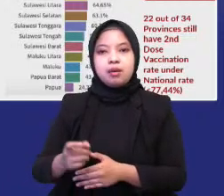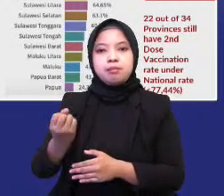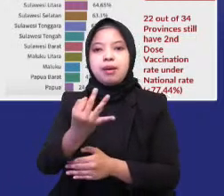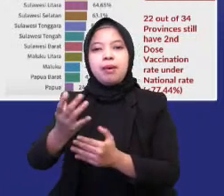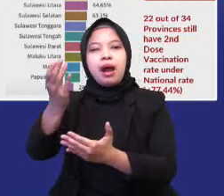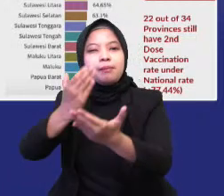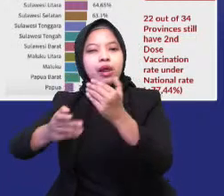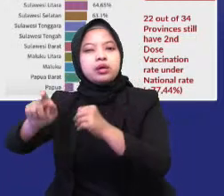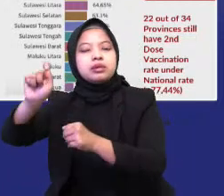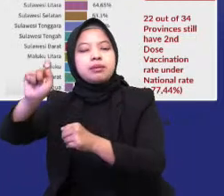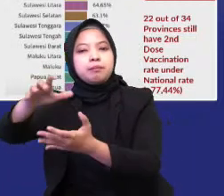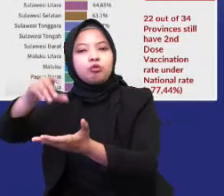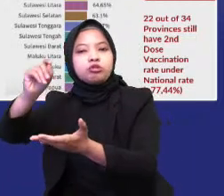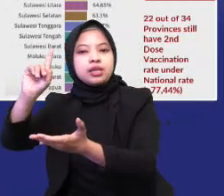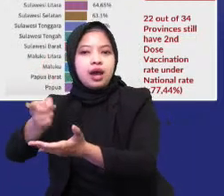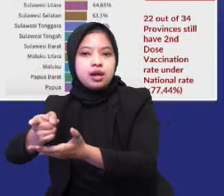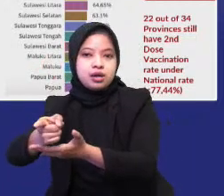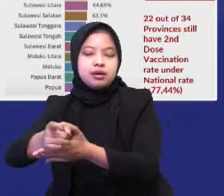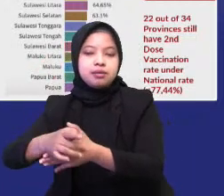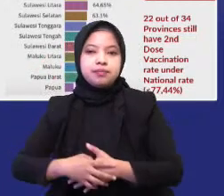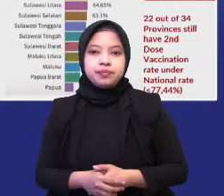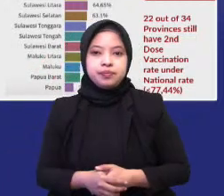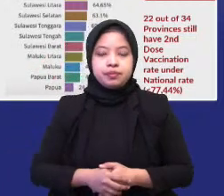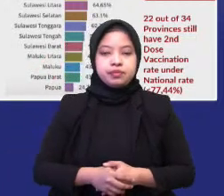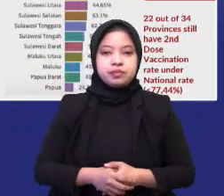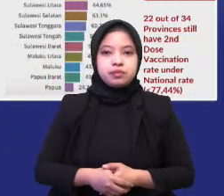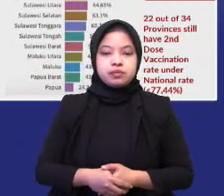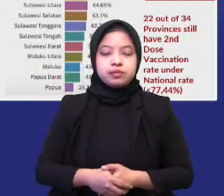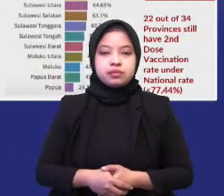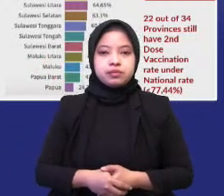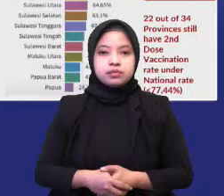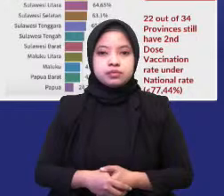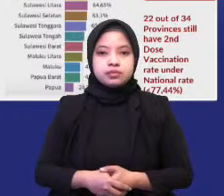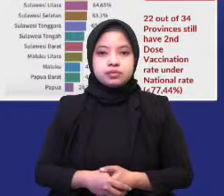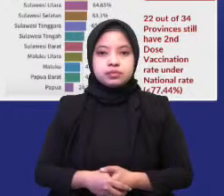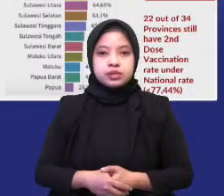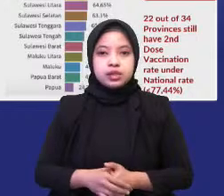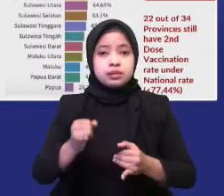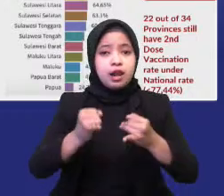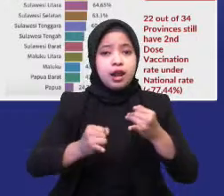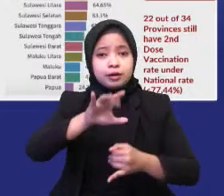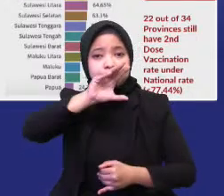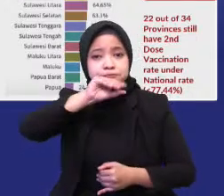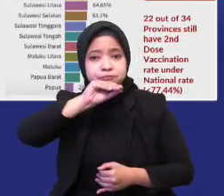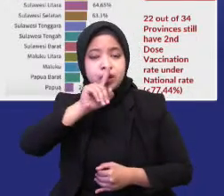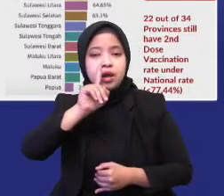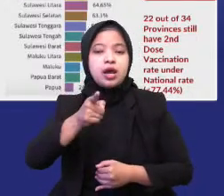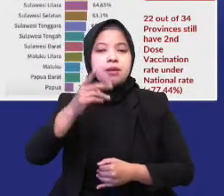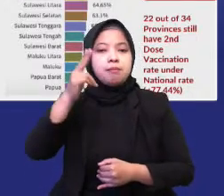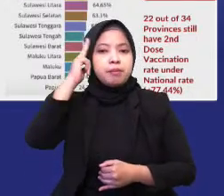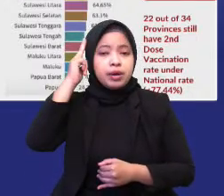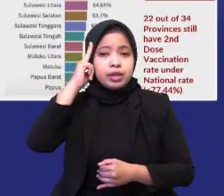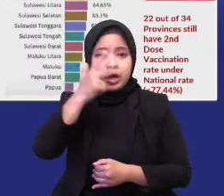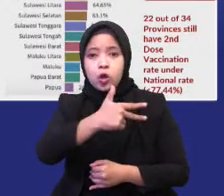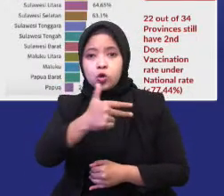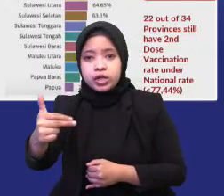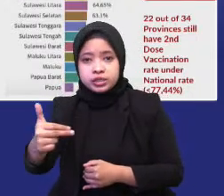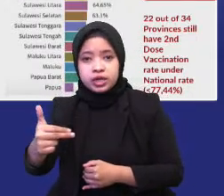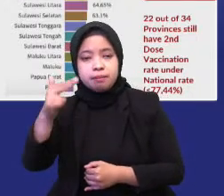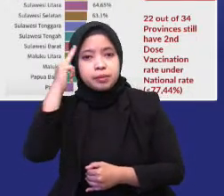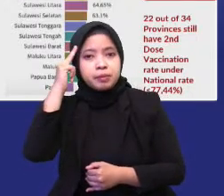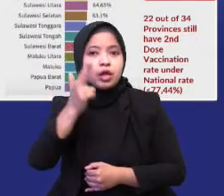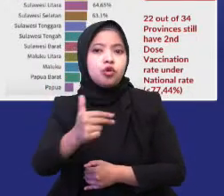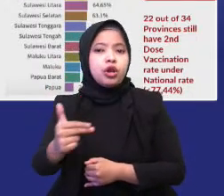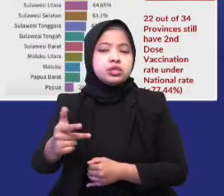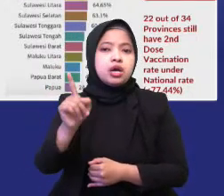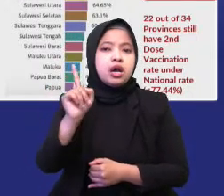ensuring the availability of adequate health facilities. Lastly, in regards to the development of vaccinations in Indonesia, current